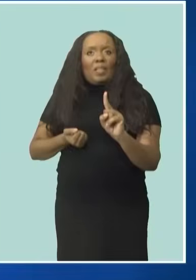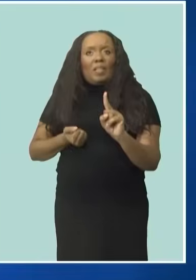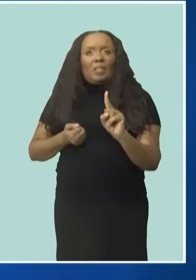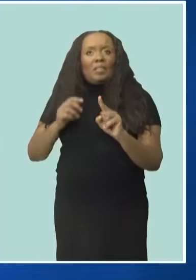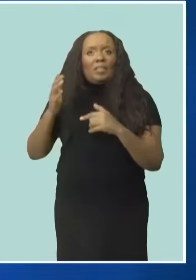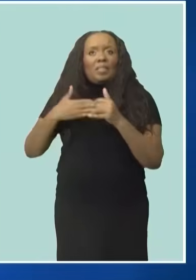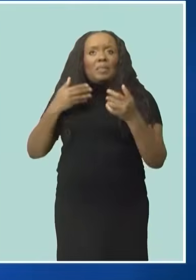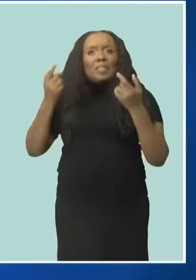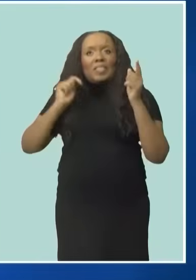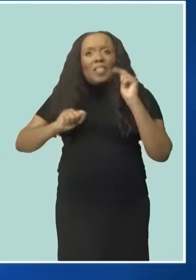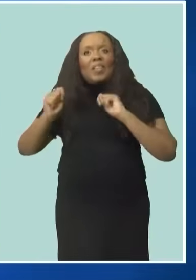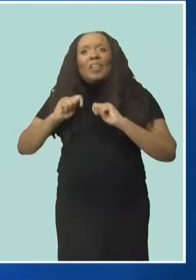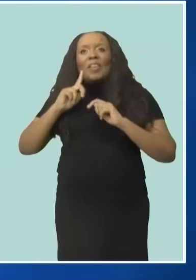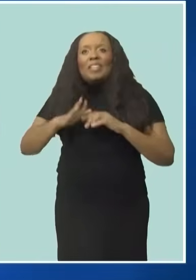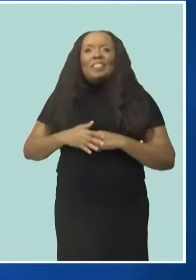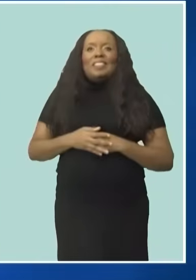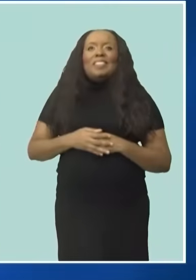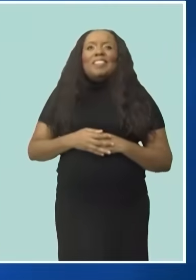storm.